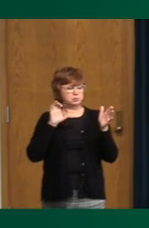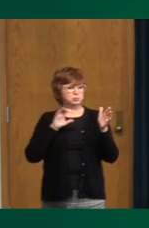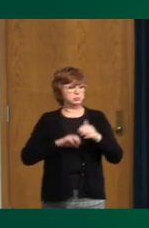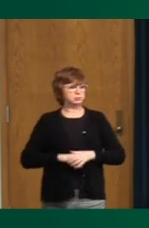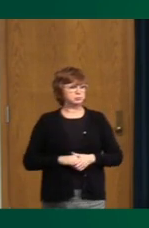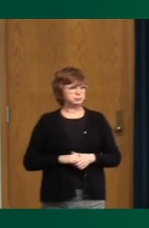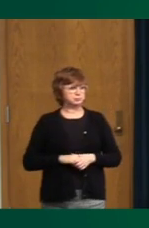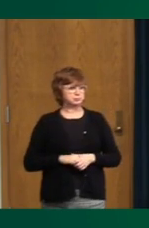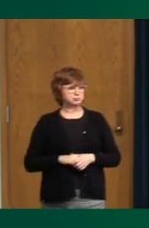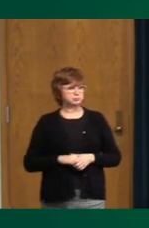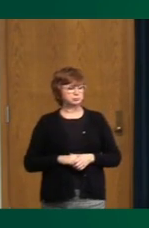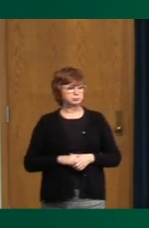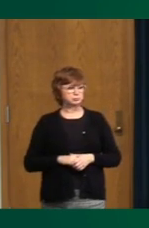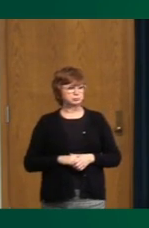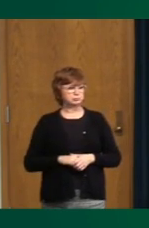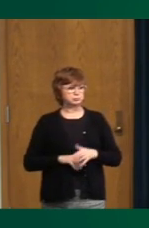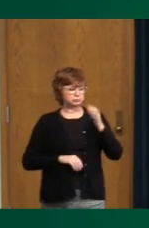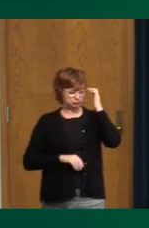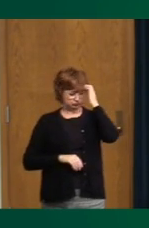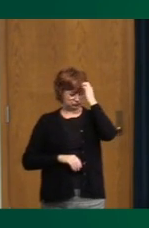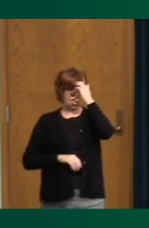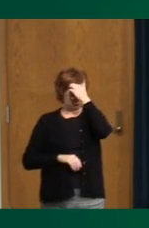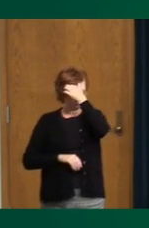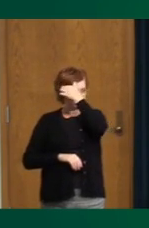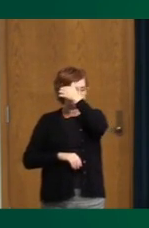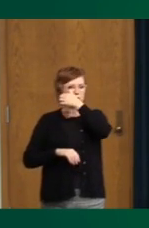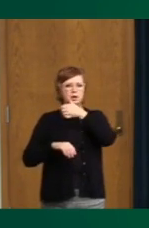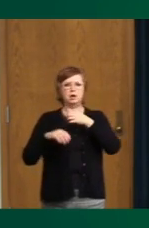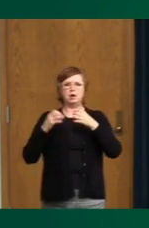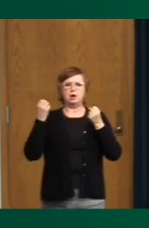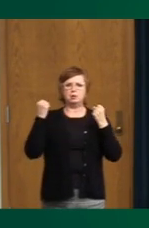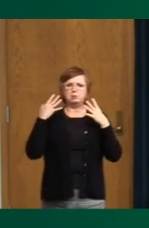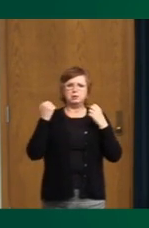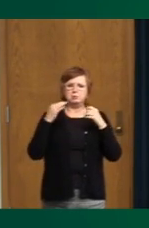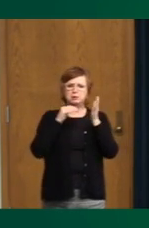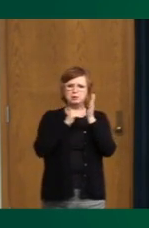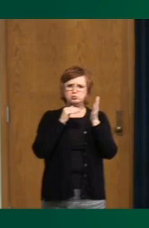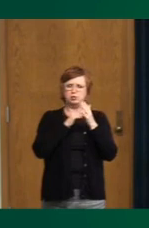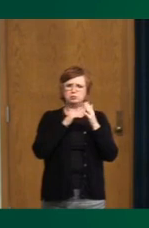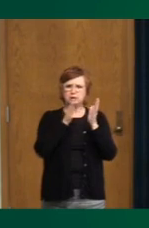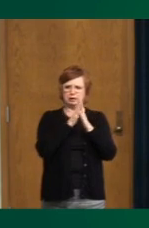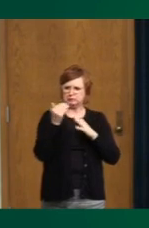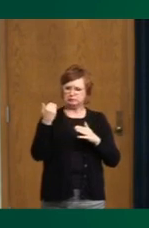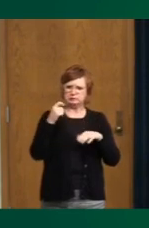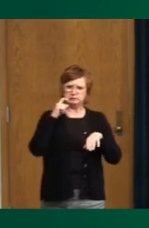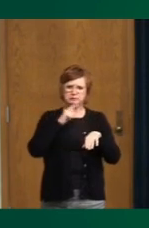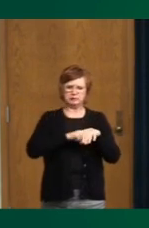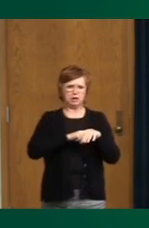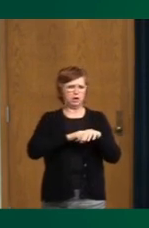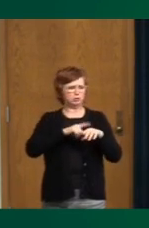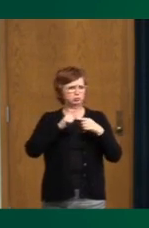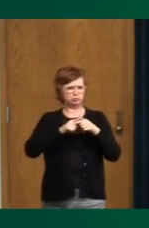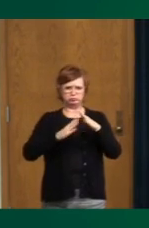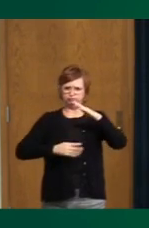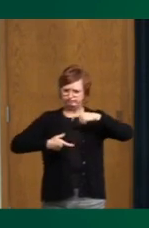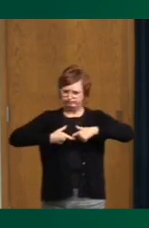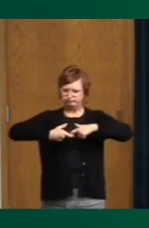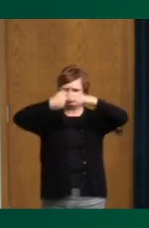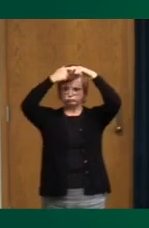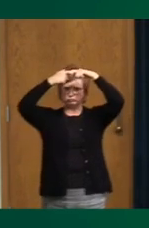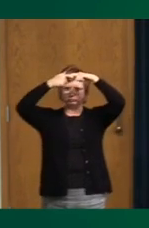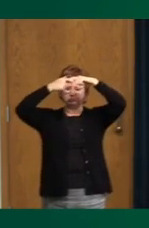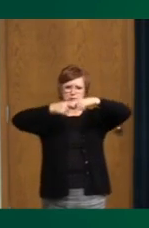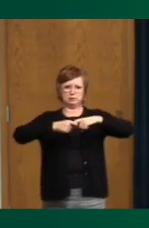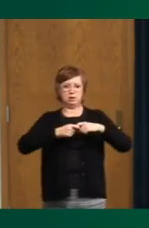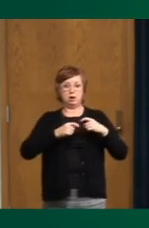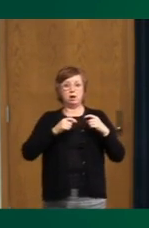in the province calling for a circuit breaker lockdown, why was the decision made to go with the slowdown, as you called it, instead of locking